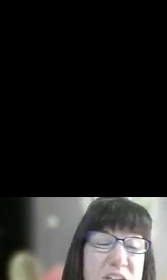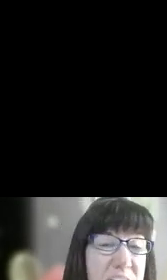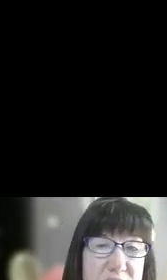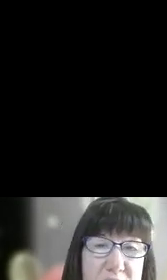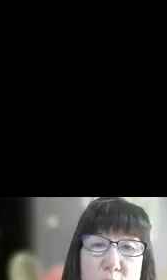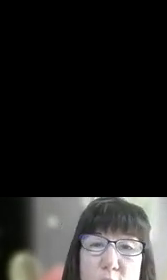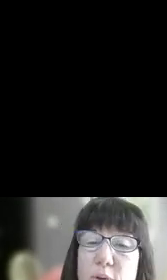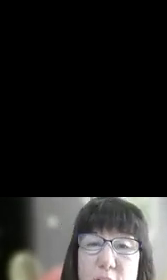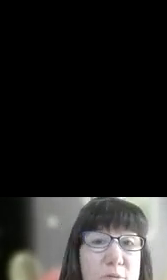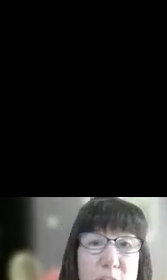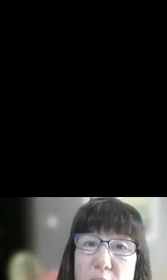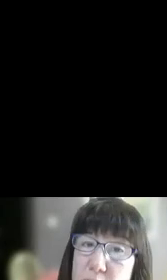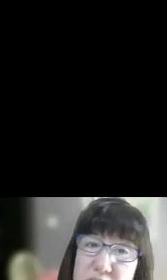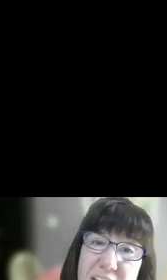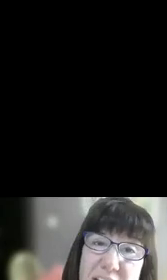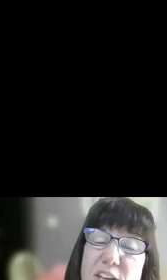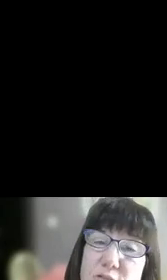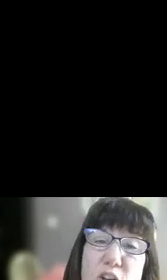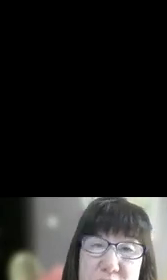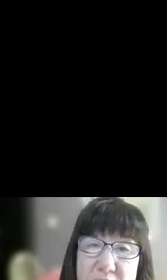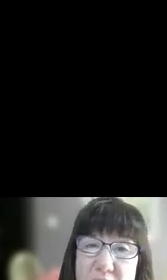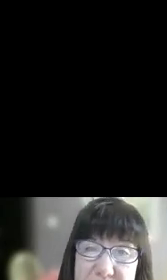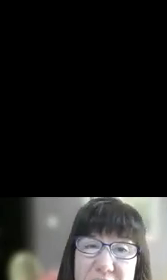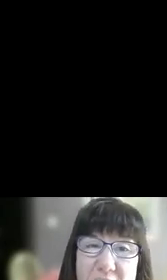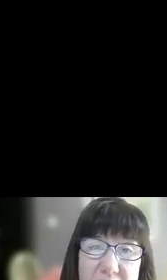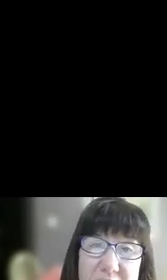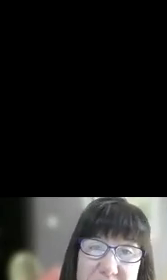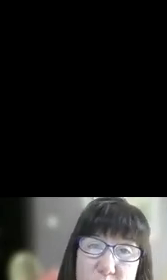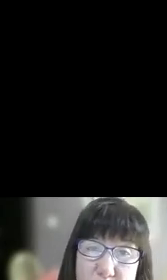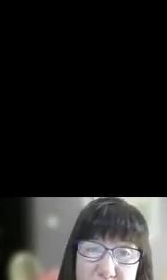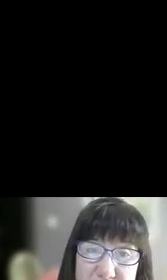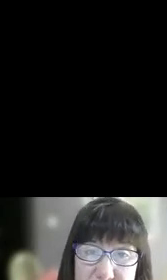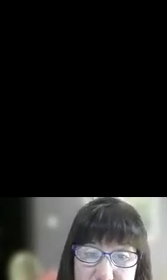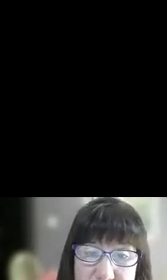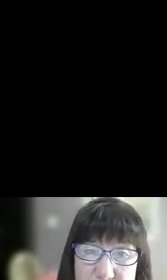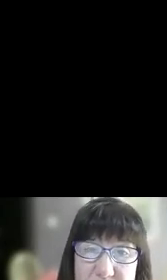for your education. We really appreciate that you've chosen us as you go